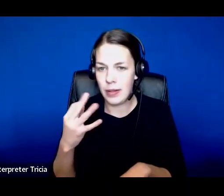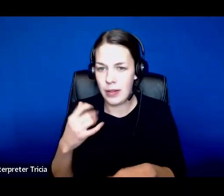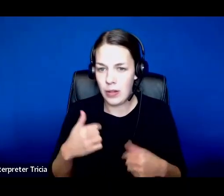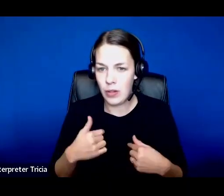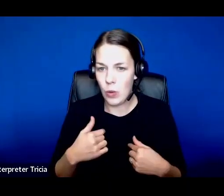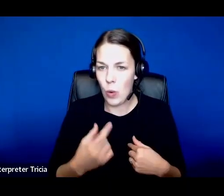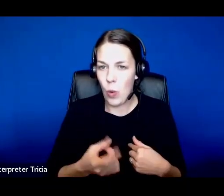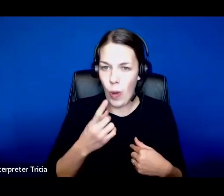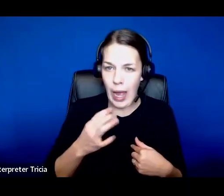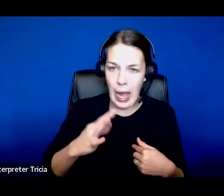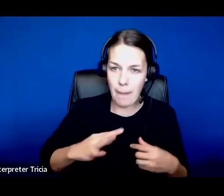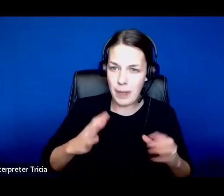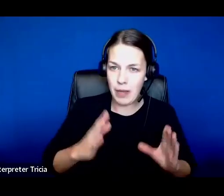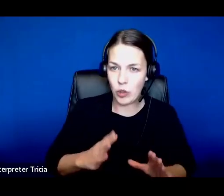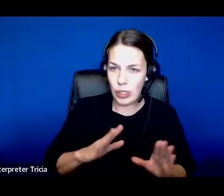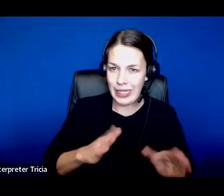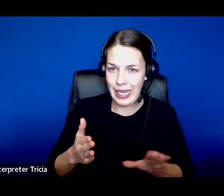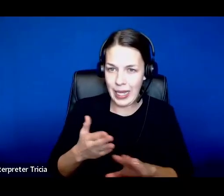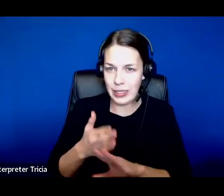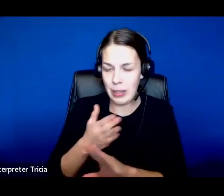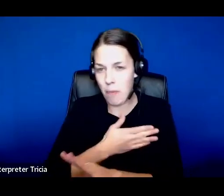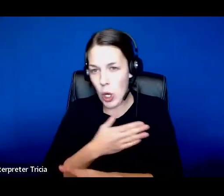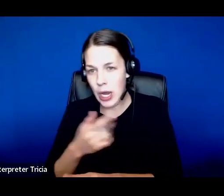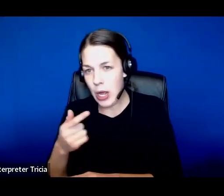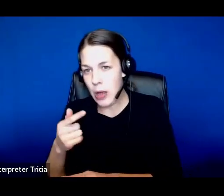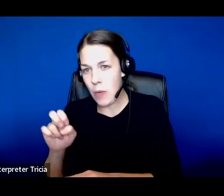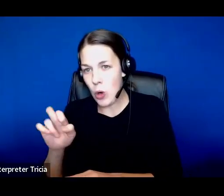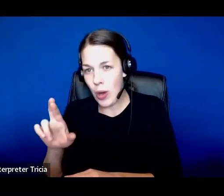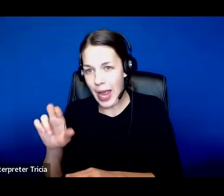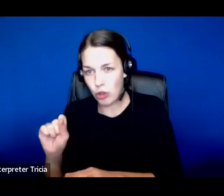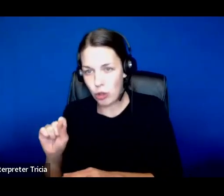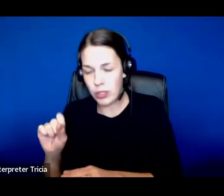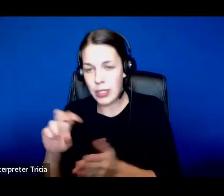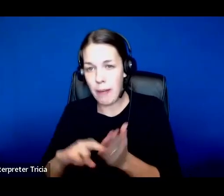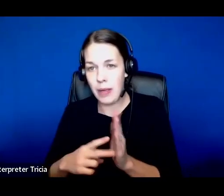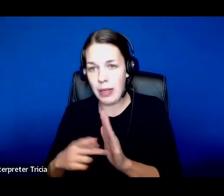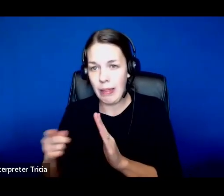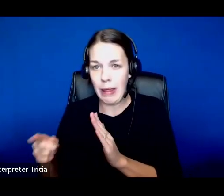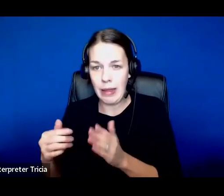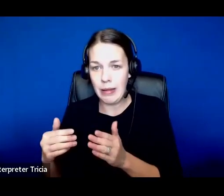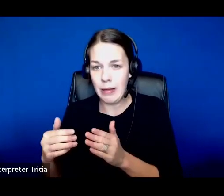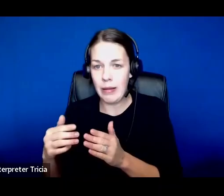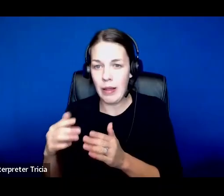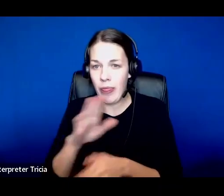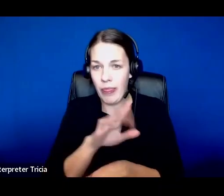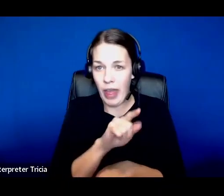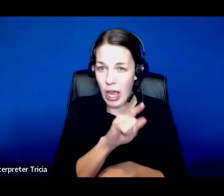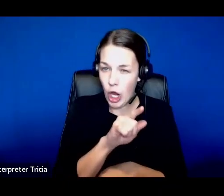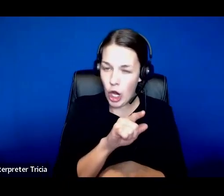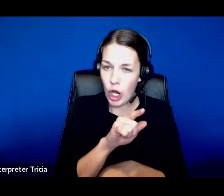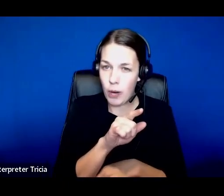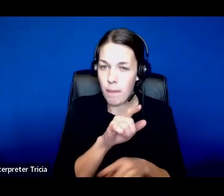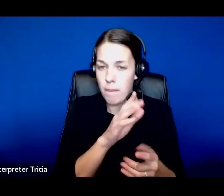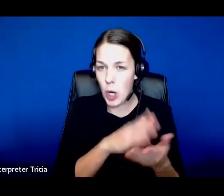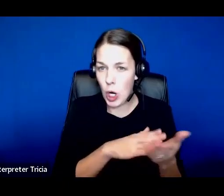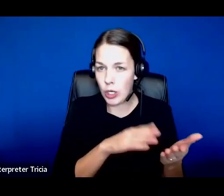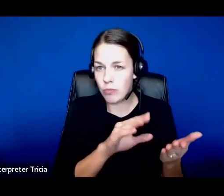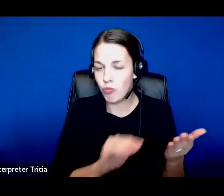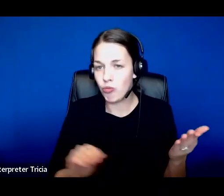one beneficiary dies before the grantor's, that beneficiary's interest goes to the